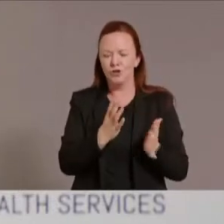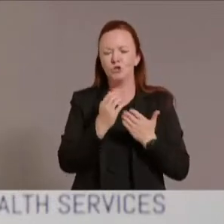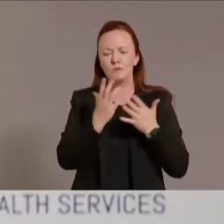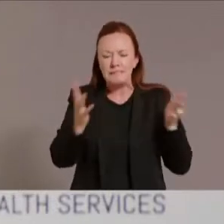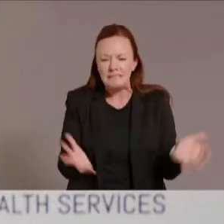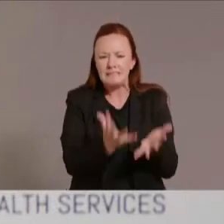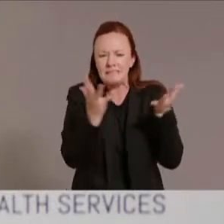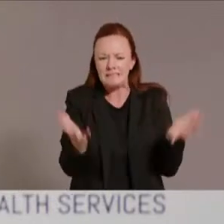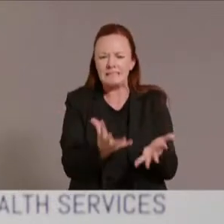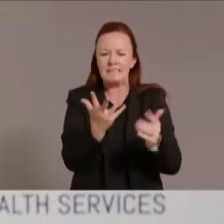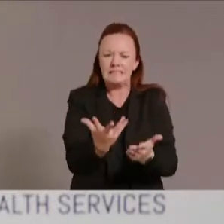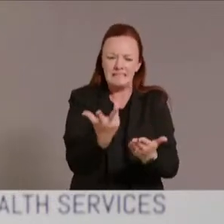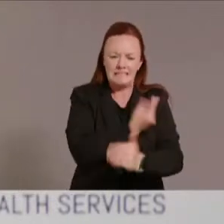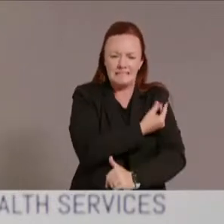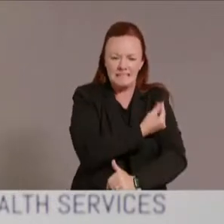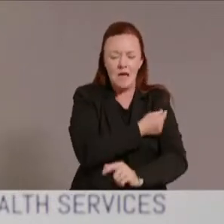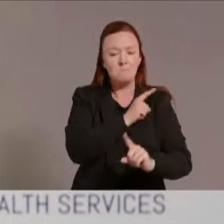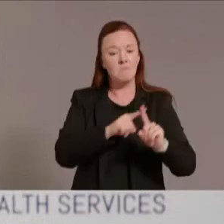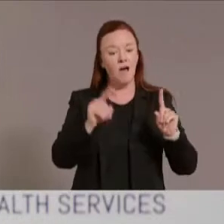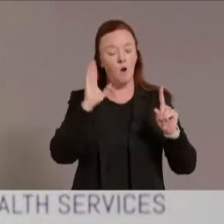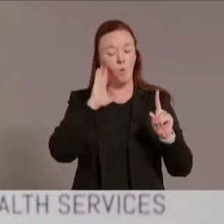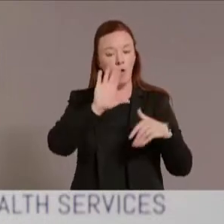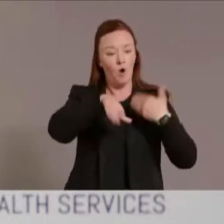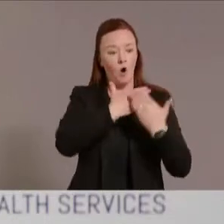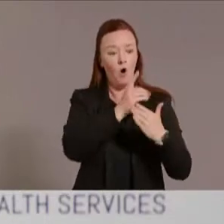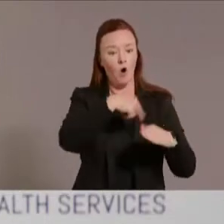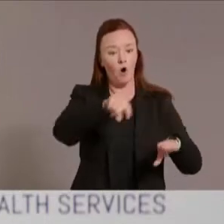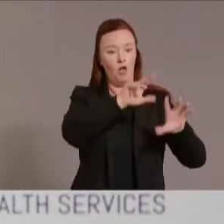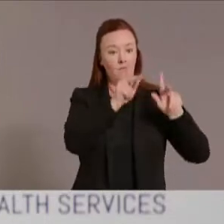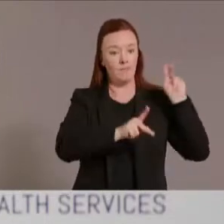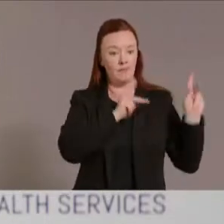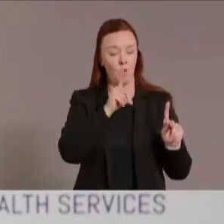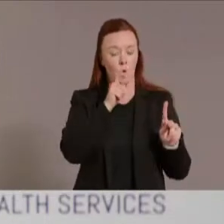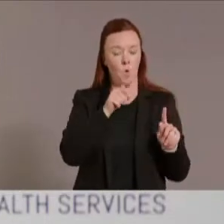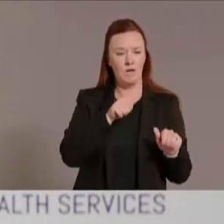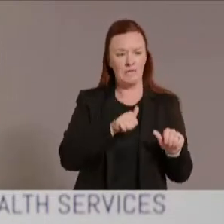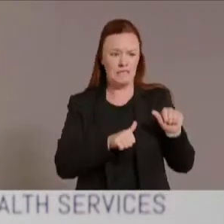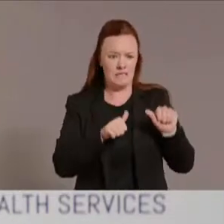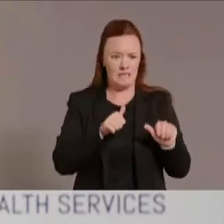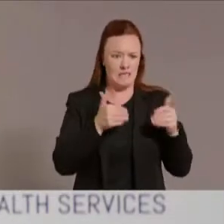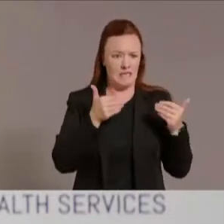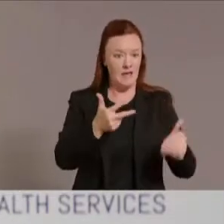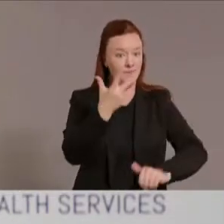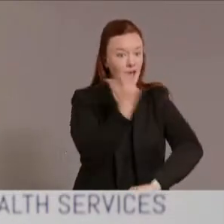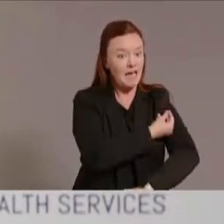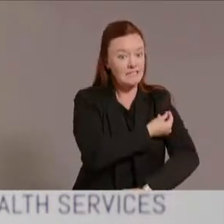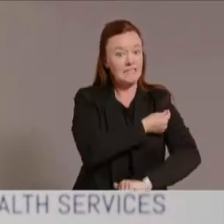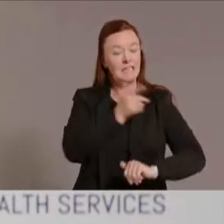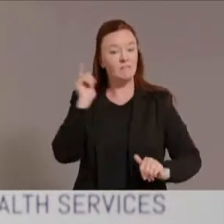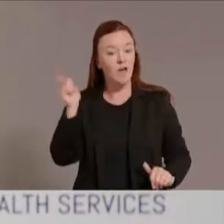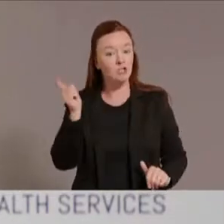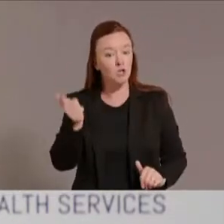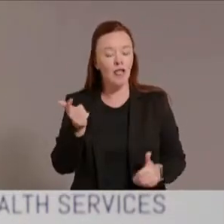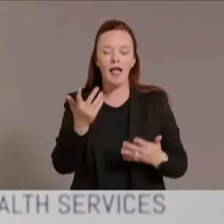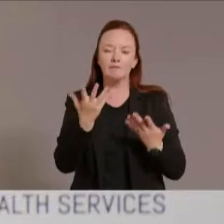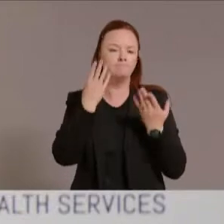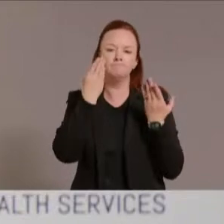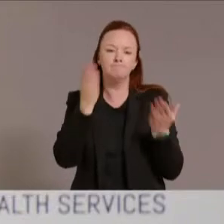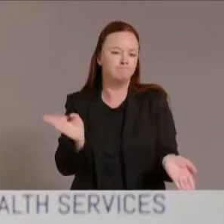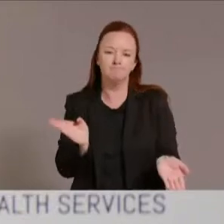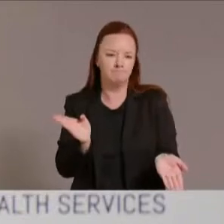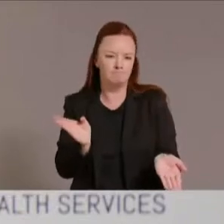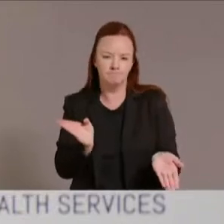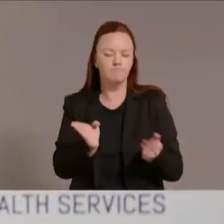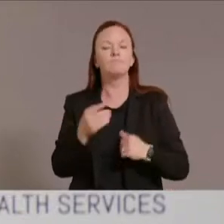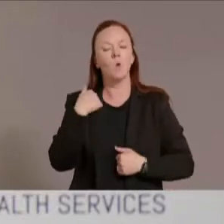meet the state demographics for those. But we continue to work to increase, especially among our